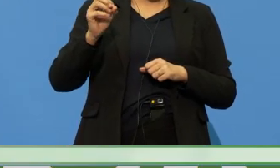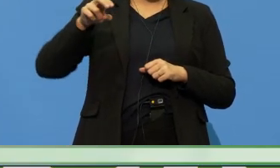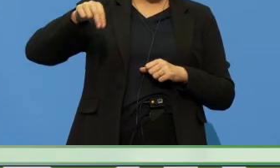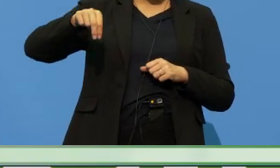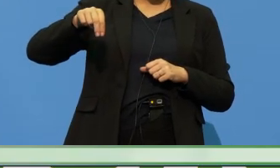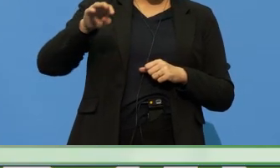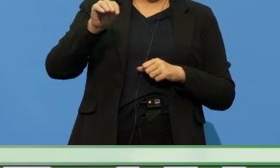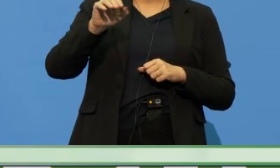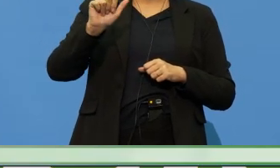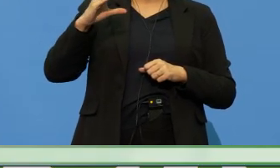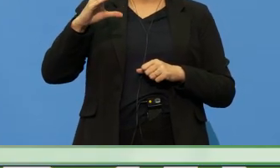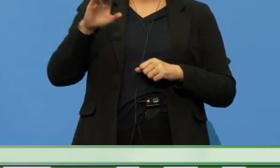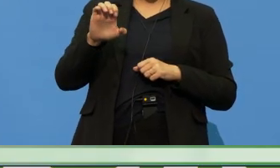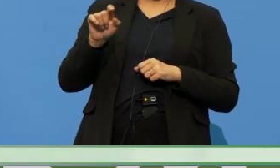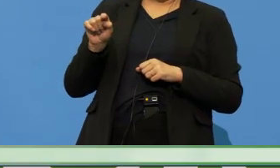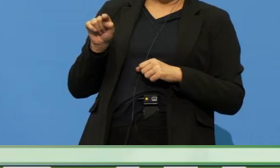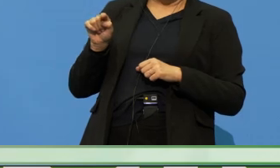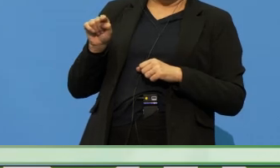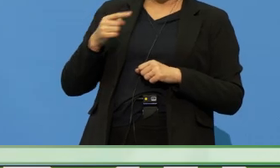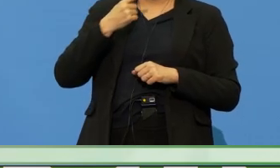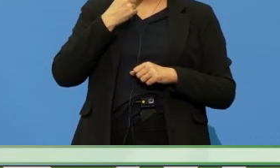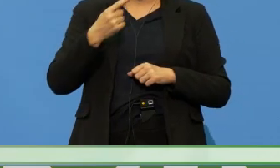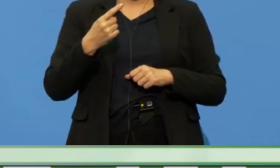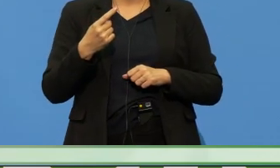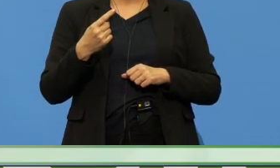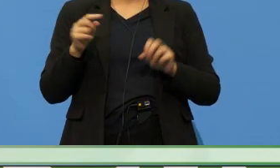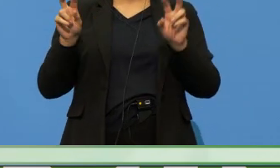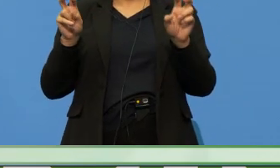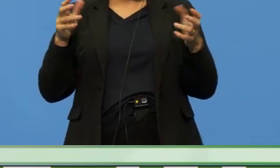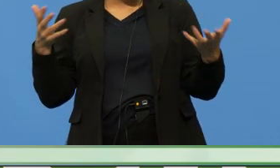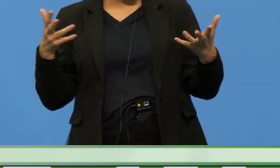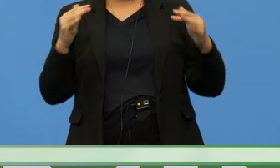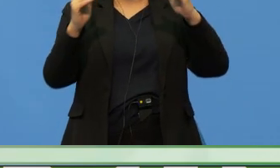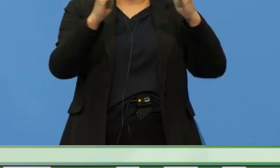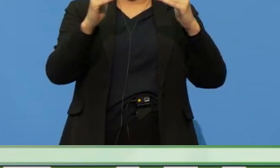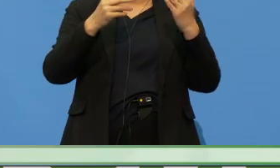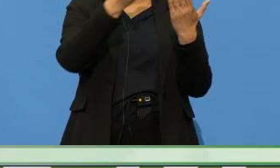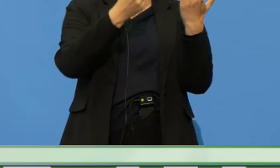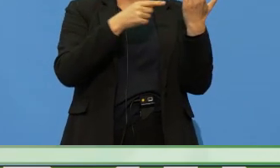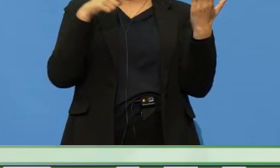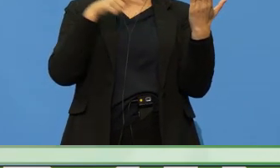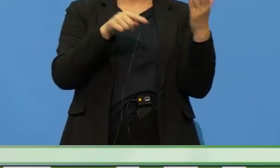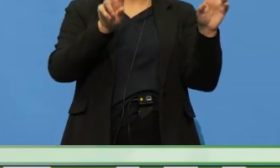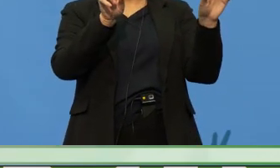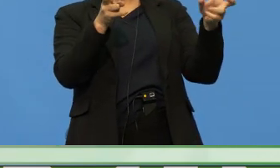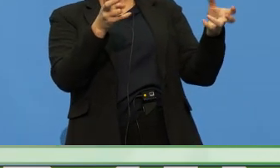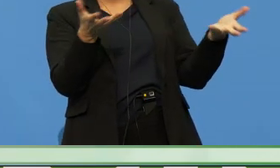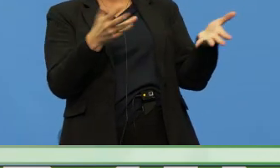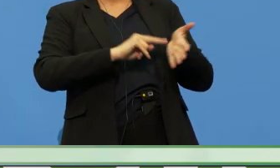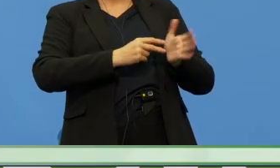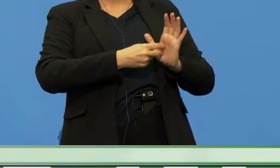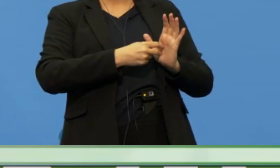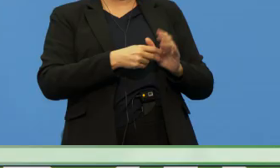said, universal design broadly defines the user. Its focus is not specifically on people with disabilities, but